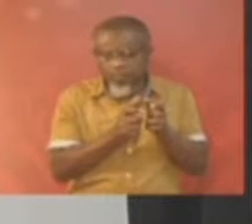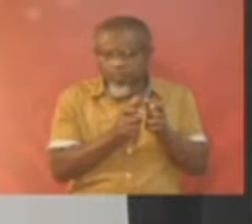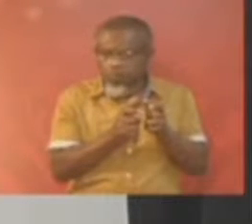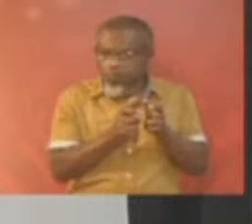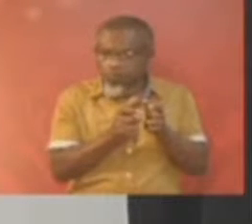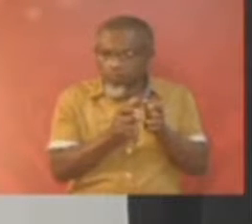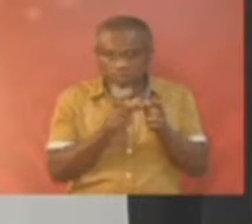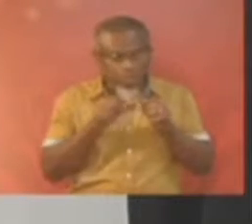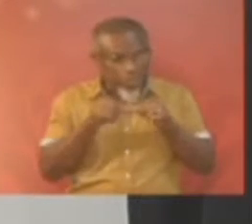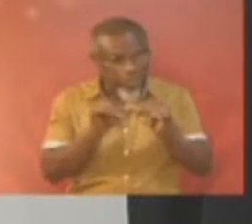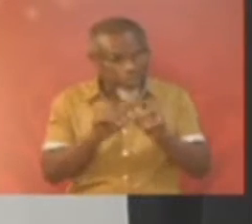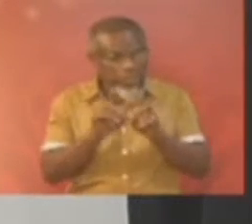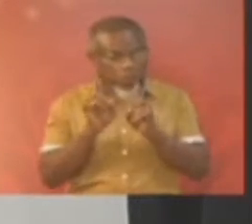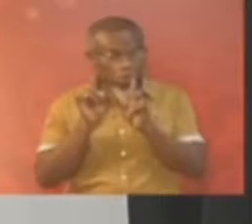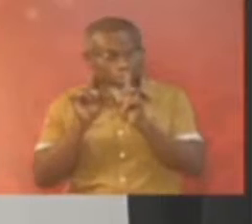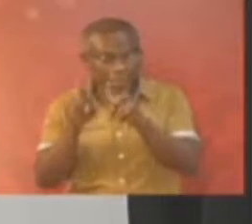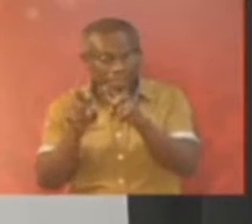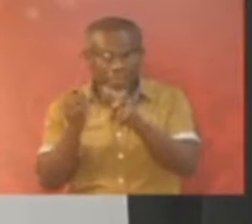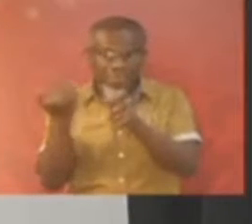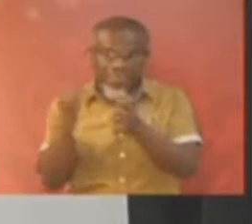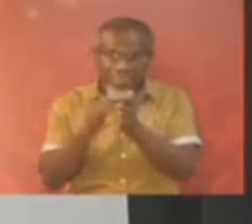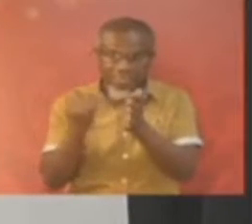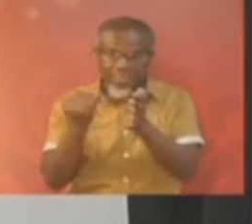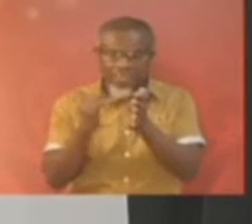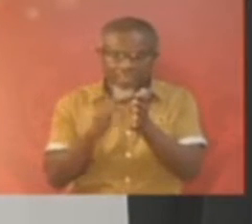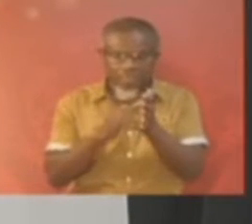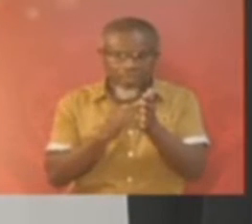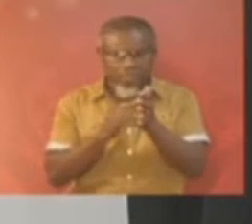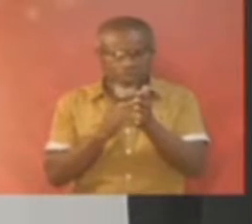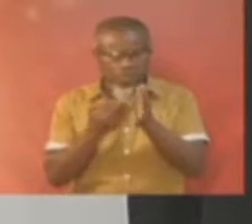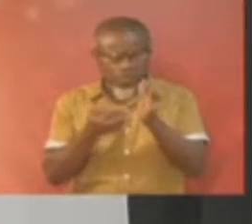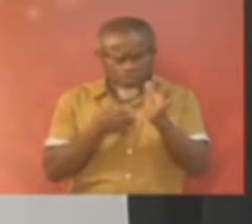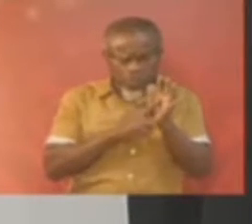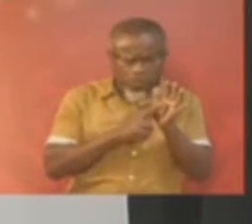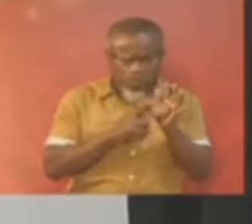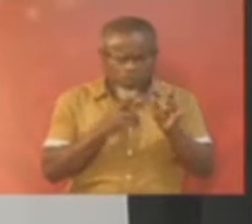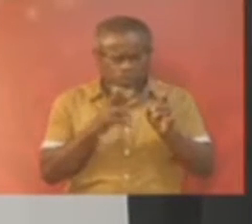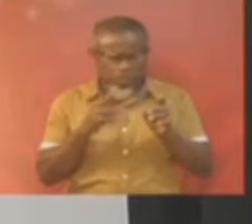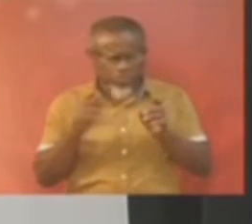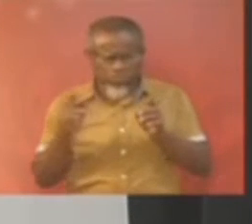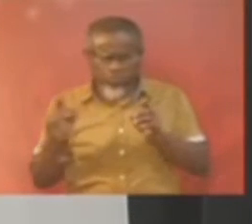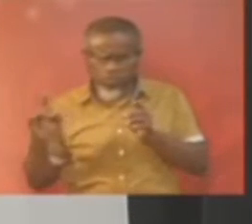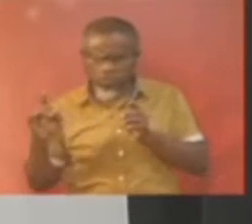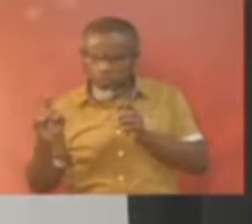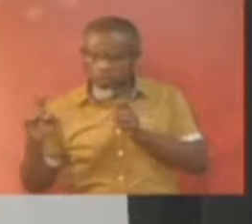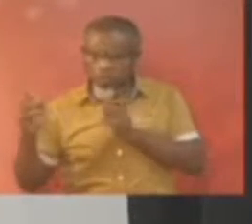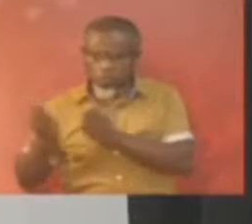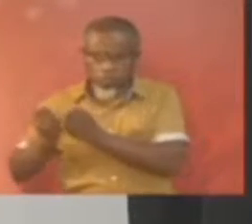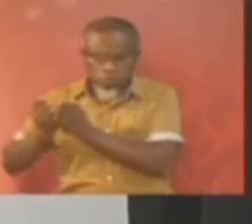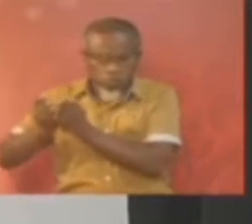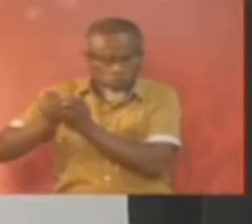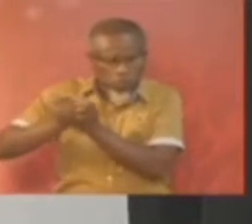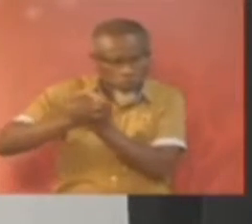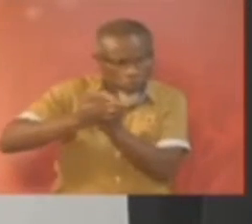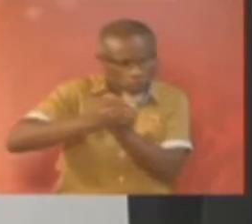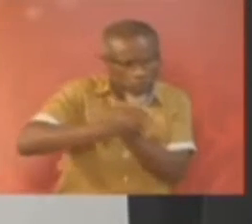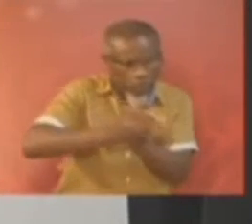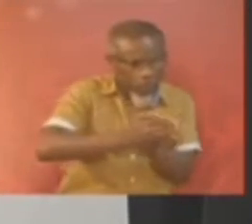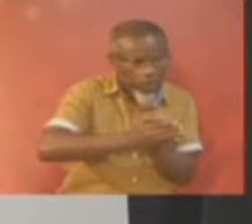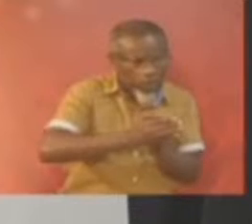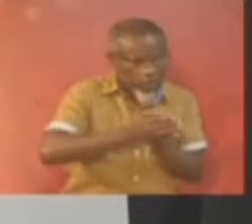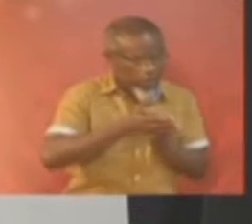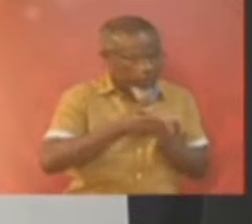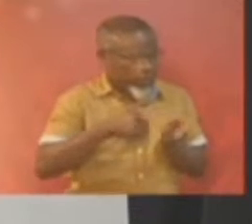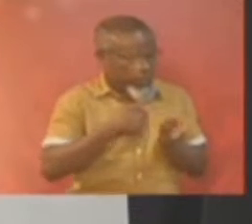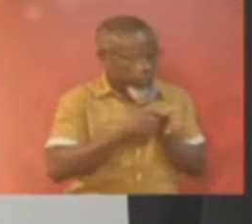going back to the reports of individuals breaching borders, and at this point when we're in community spread, what